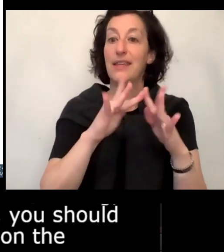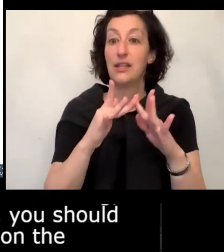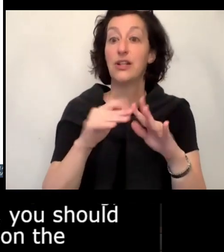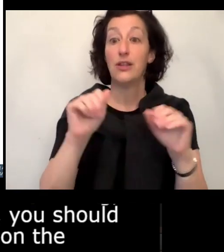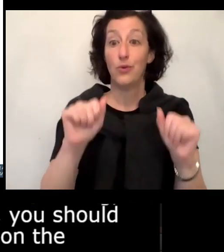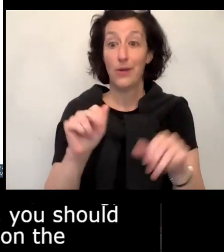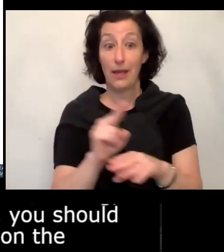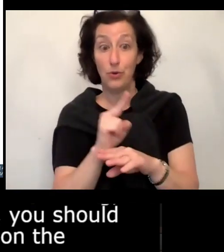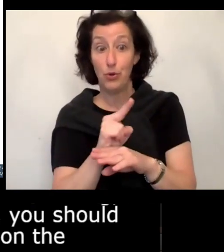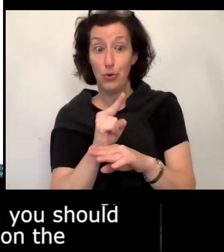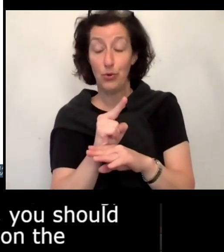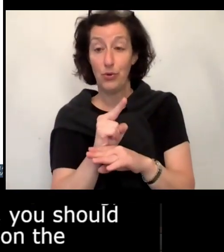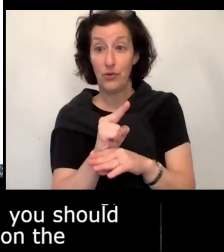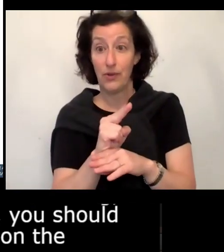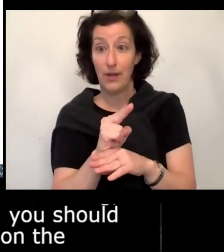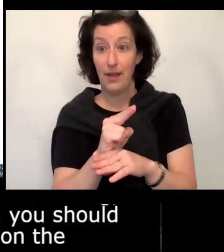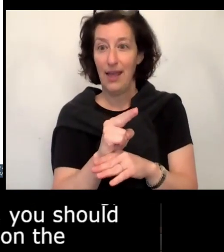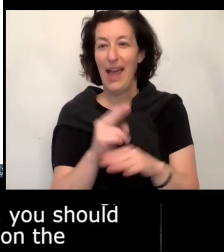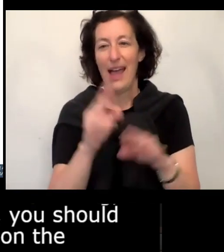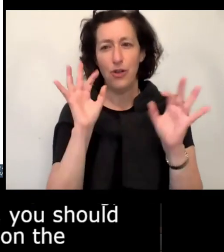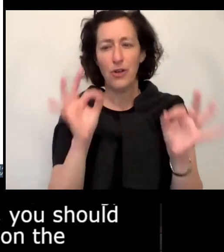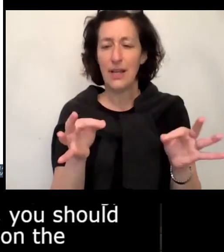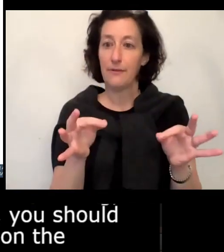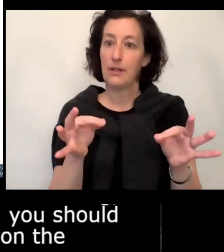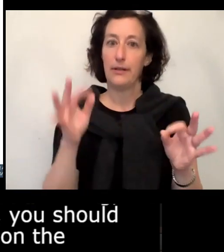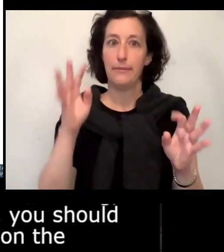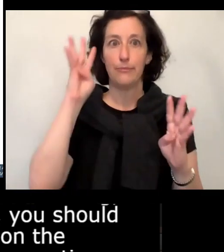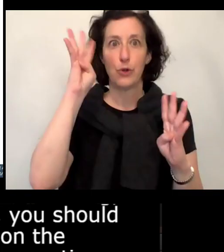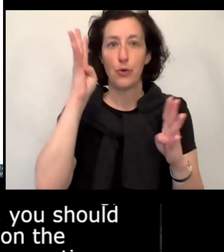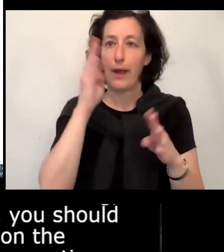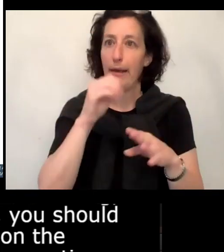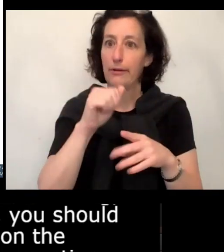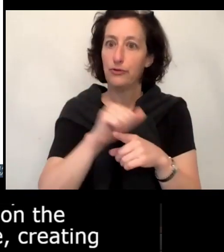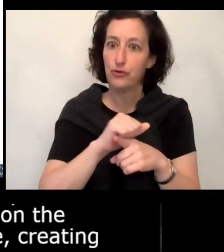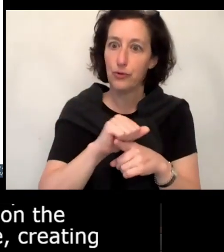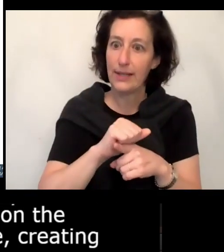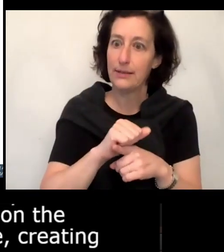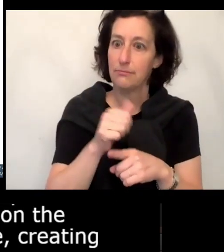as, of course, creating training content yourself.